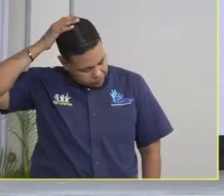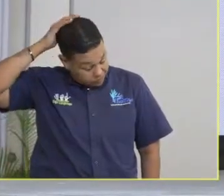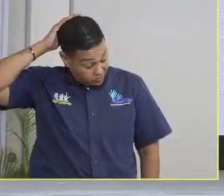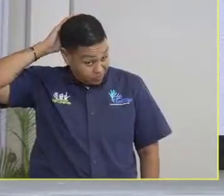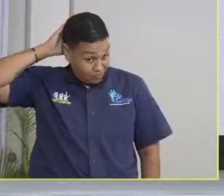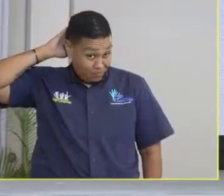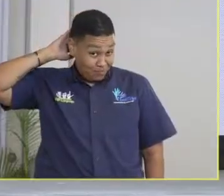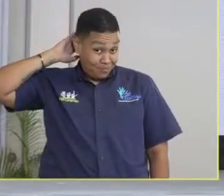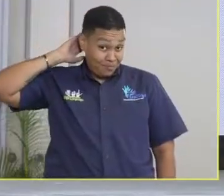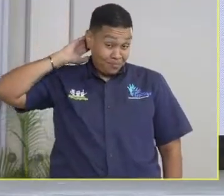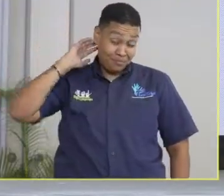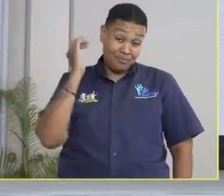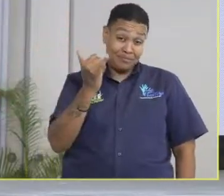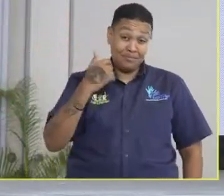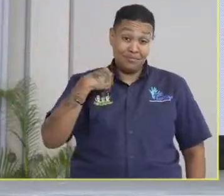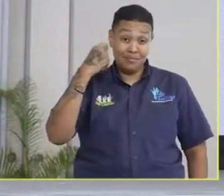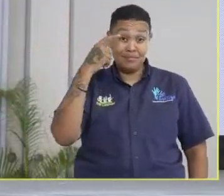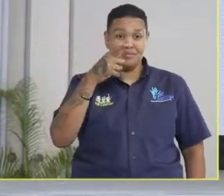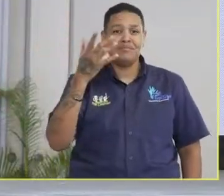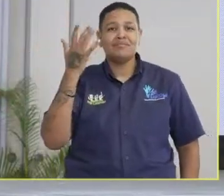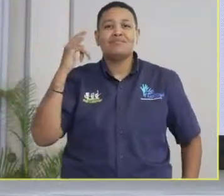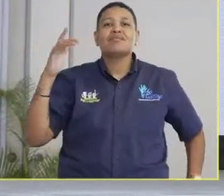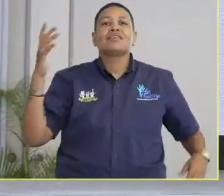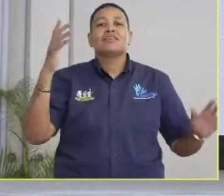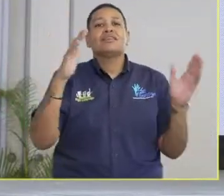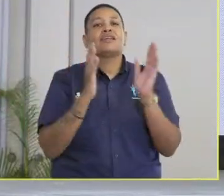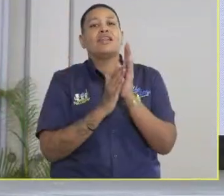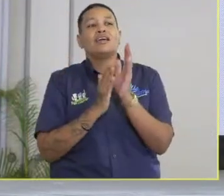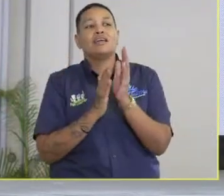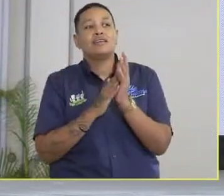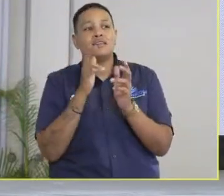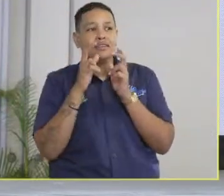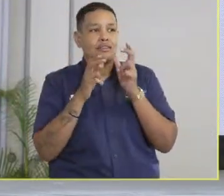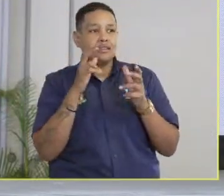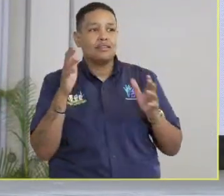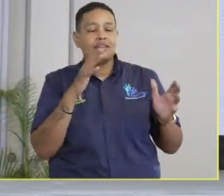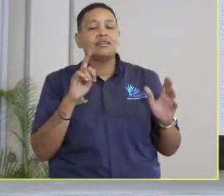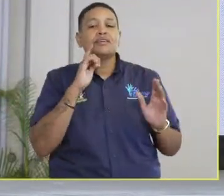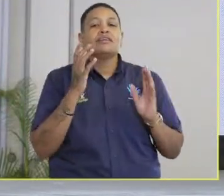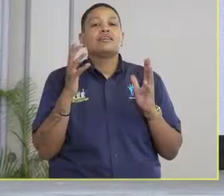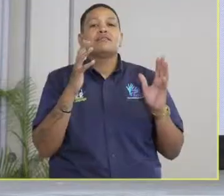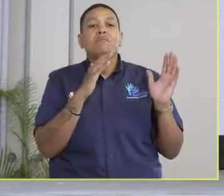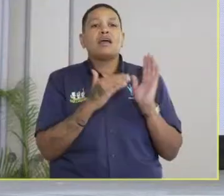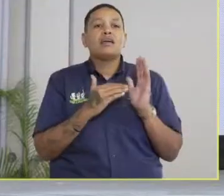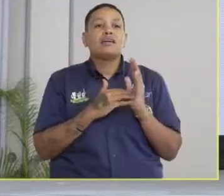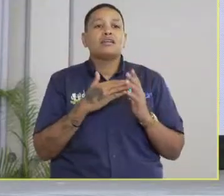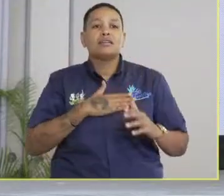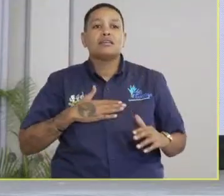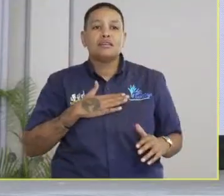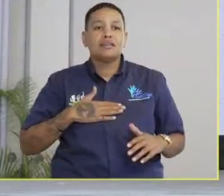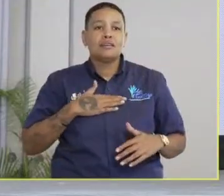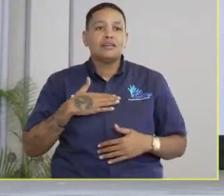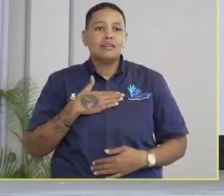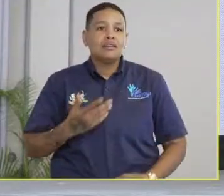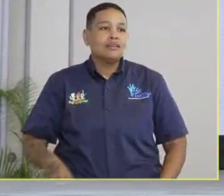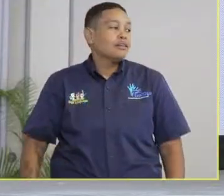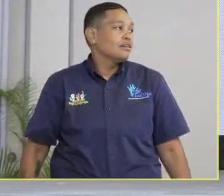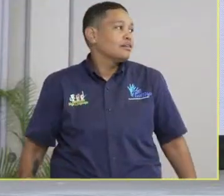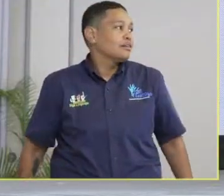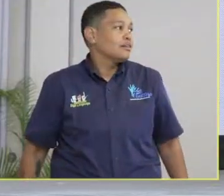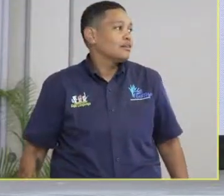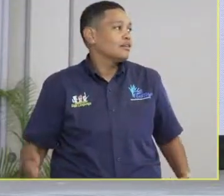Now I understand why she was getting the screams and the applause. Can we applaud her again, please? Miss